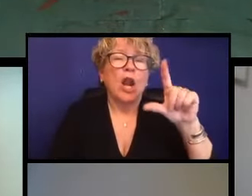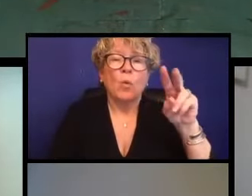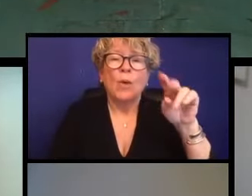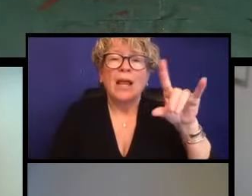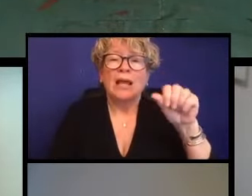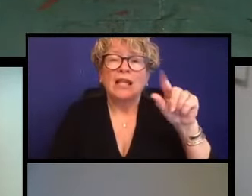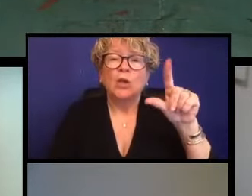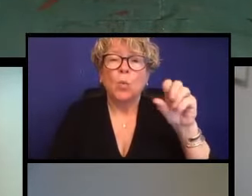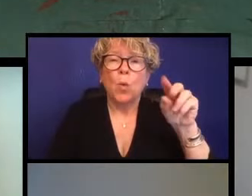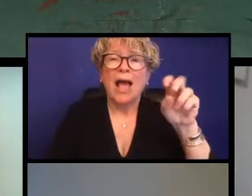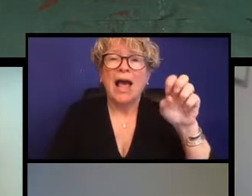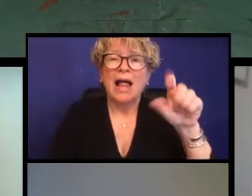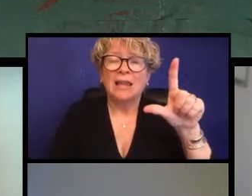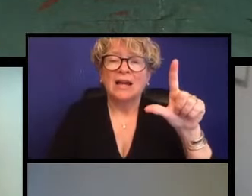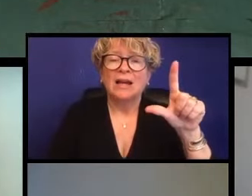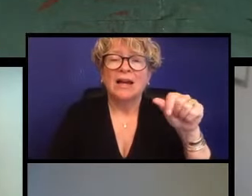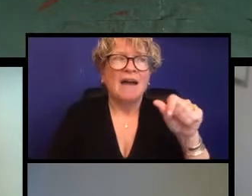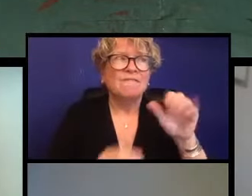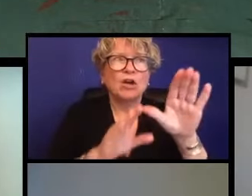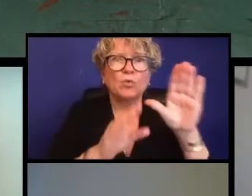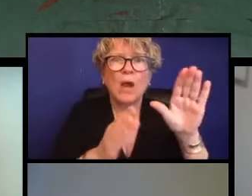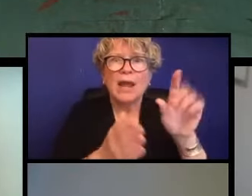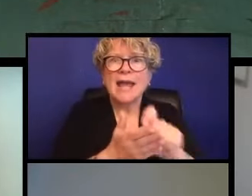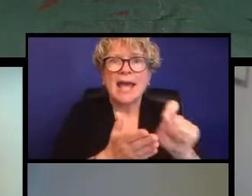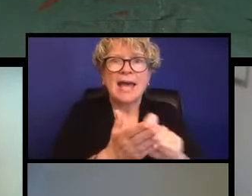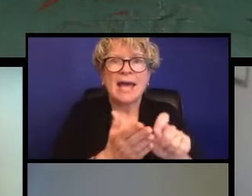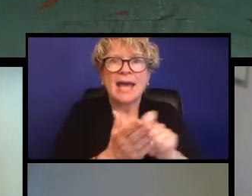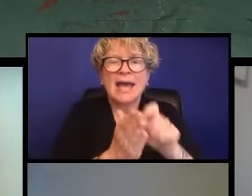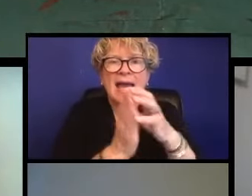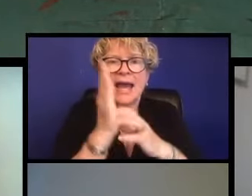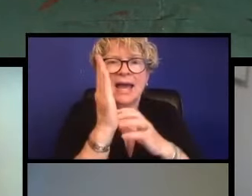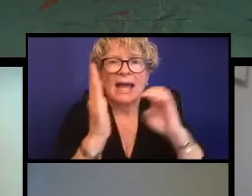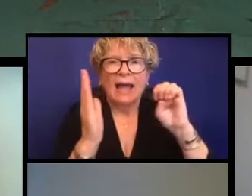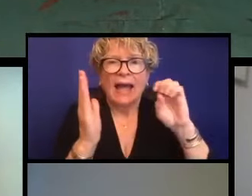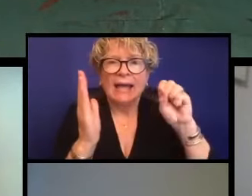so afraid of like